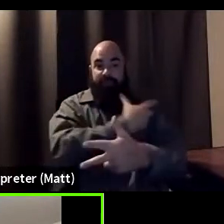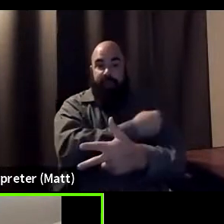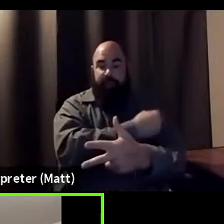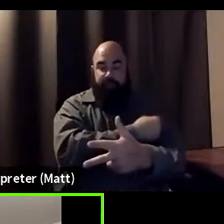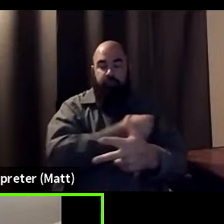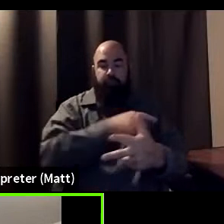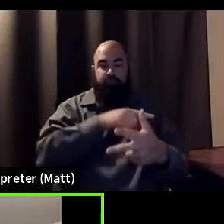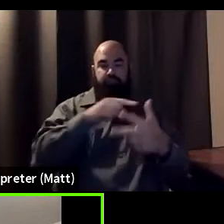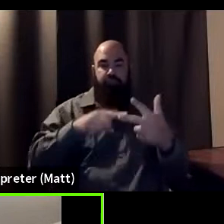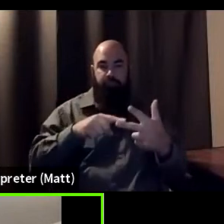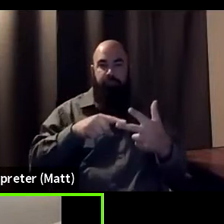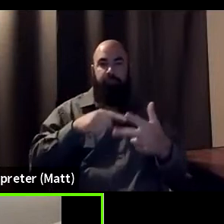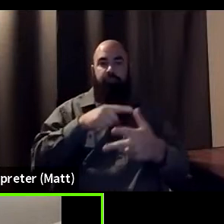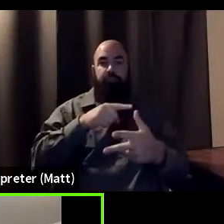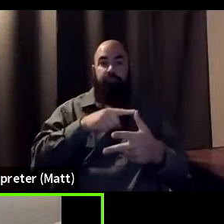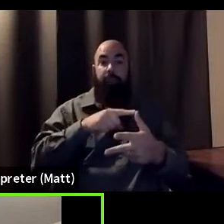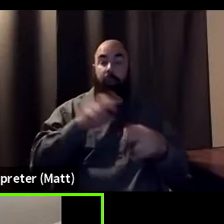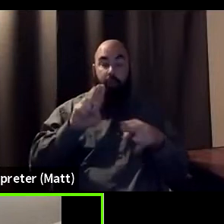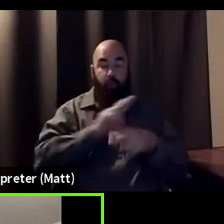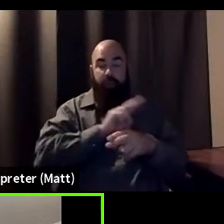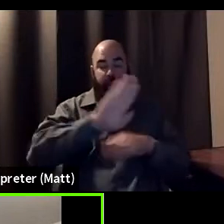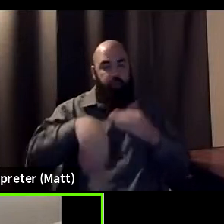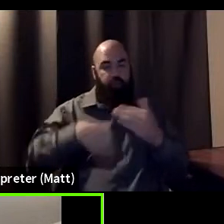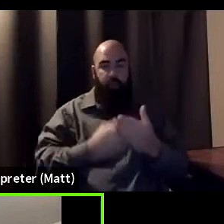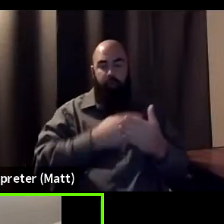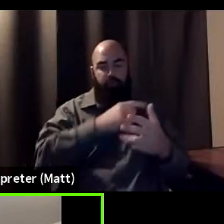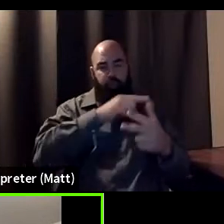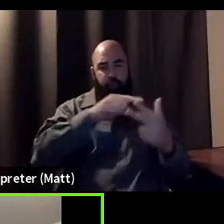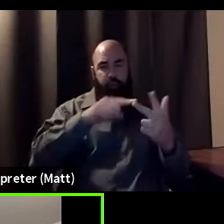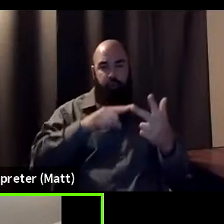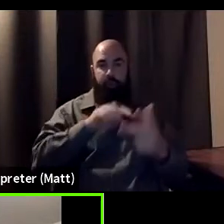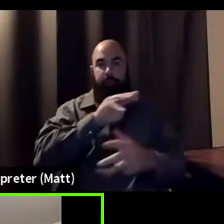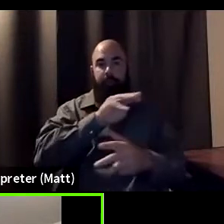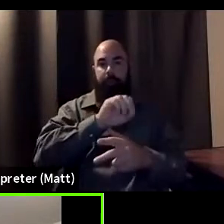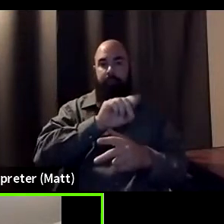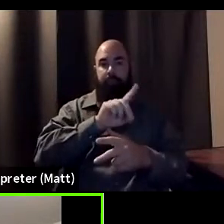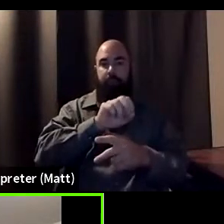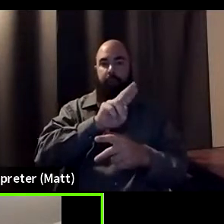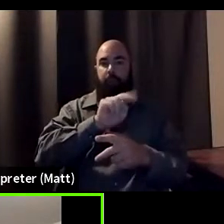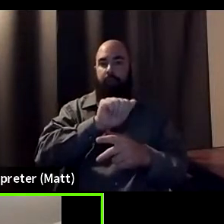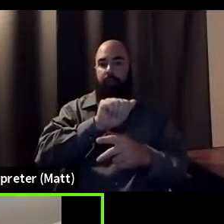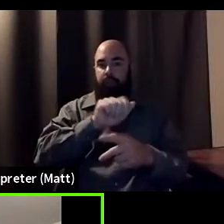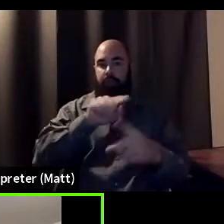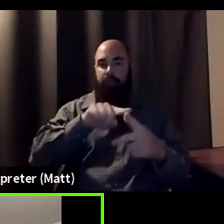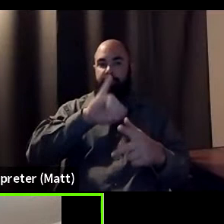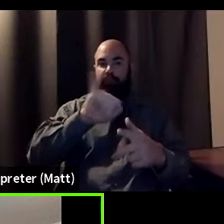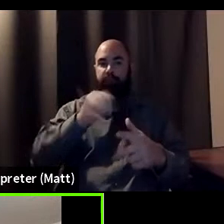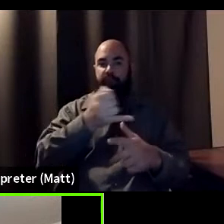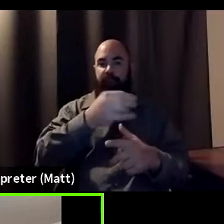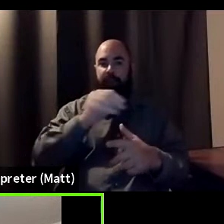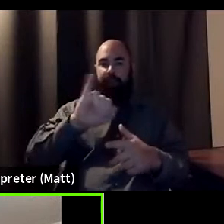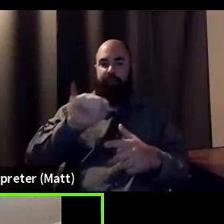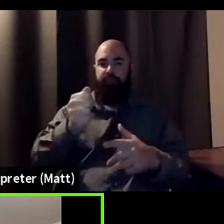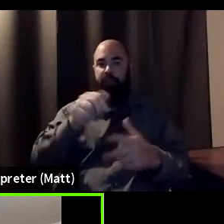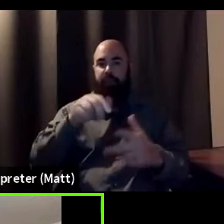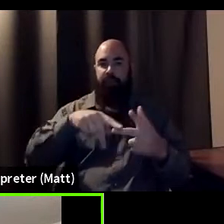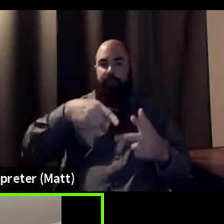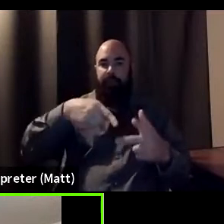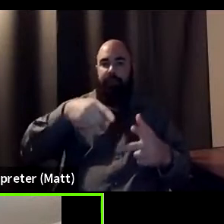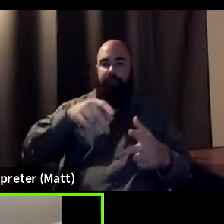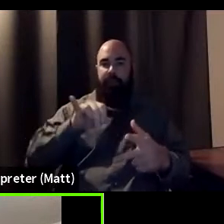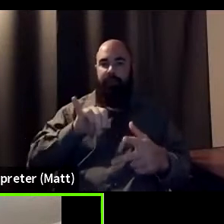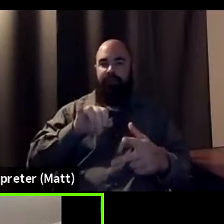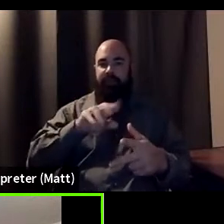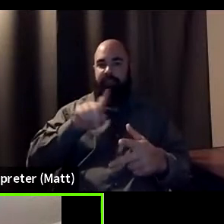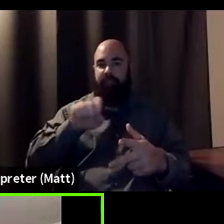approved now, and we have administered all 3 in the New River Valley, the Moderna, the Pfizer, and the J&J. They all have very similar